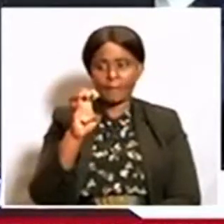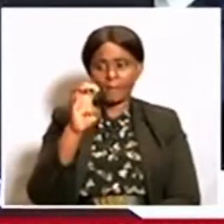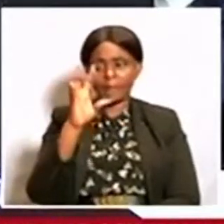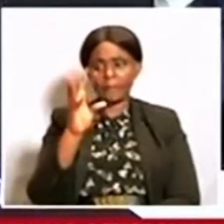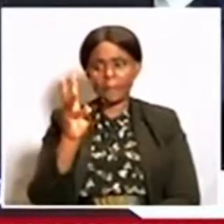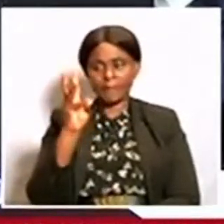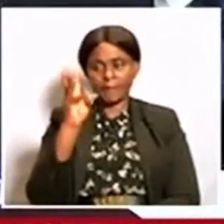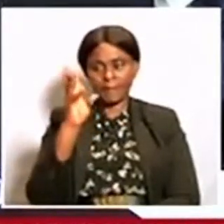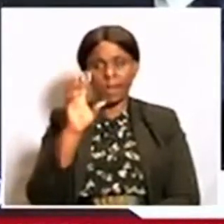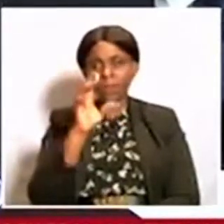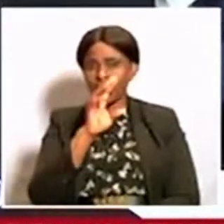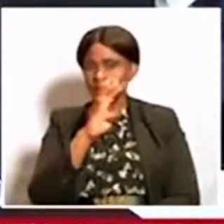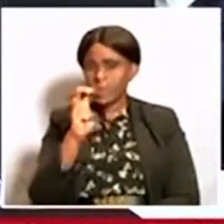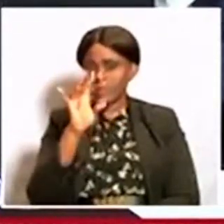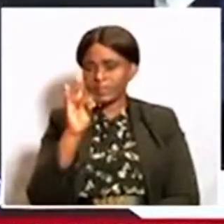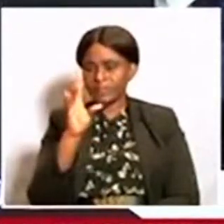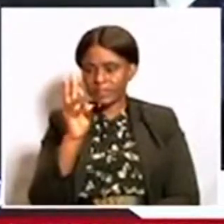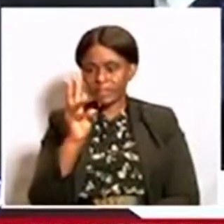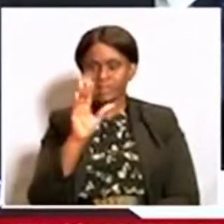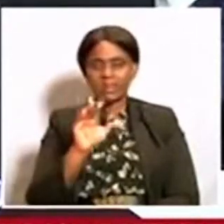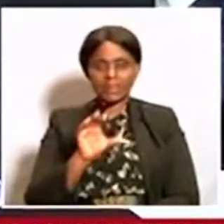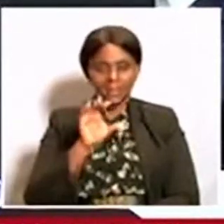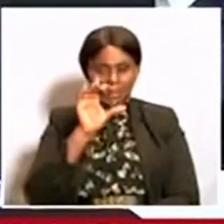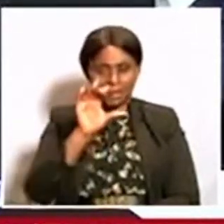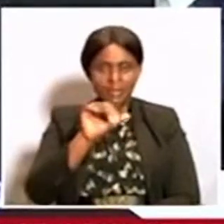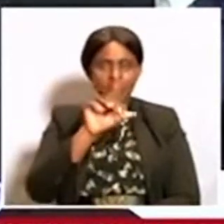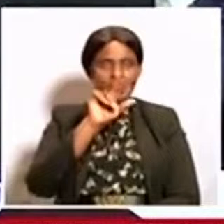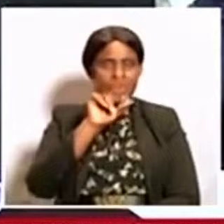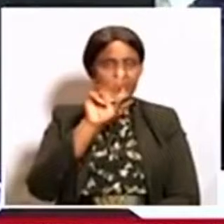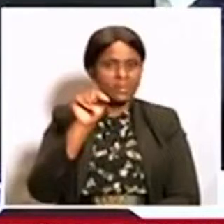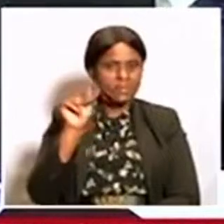16,580,476 allocated for CDF 2022 community projects,